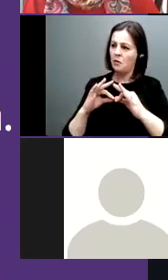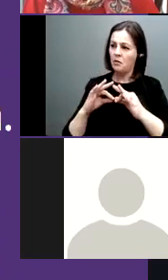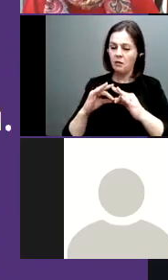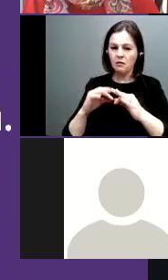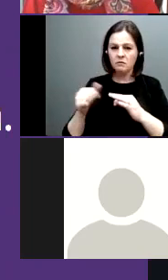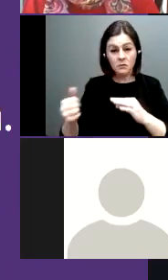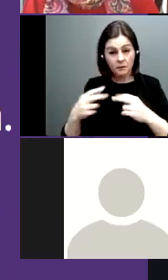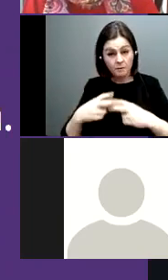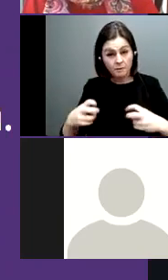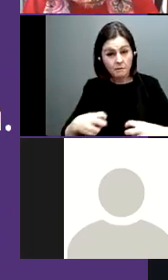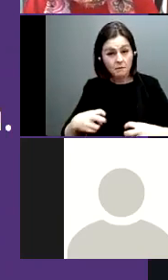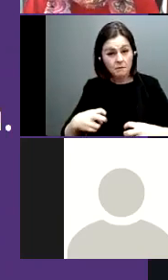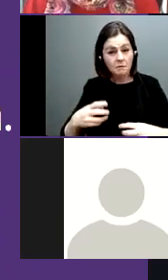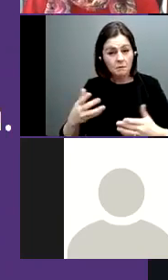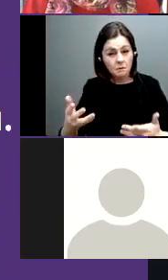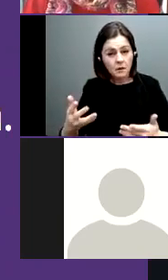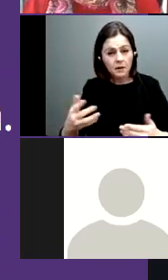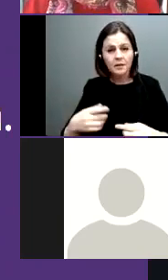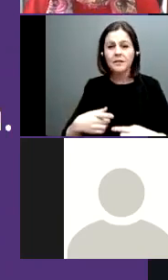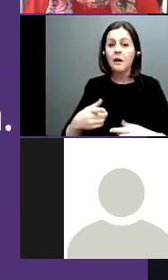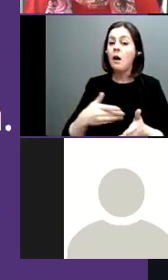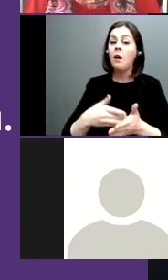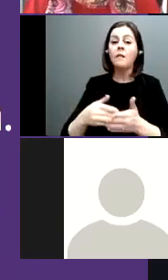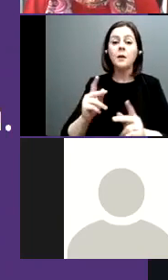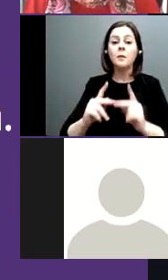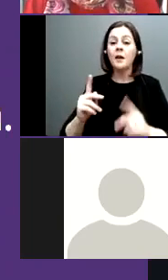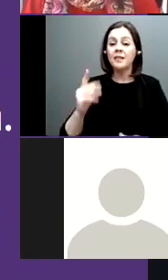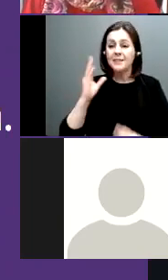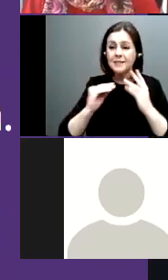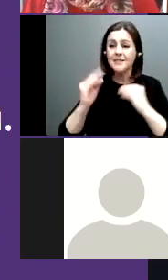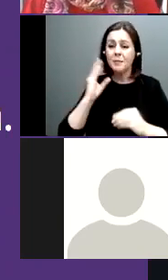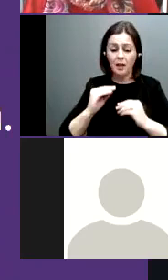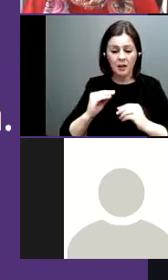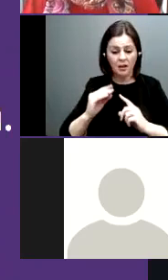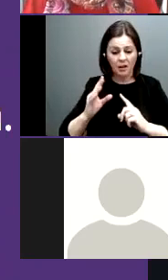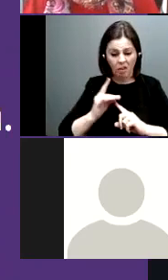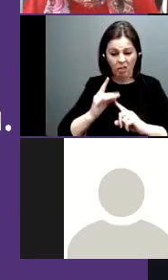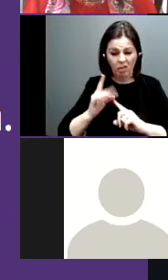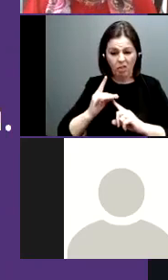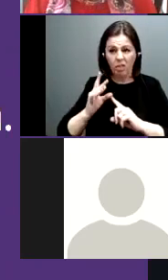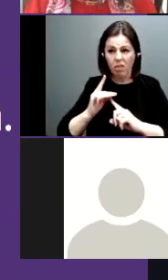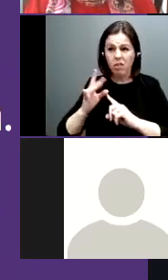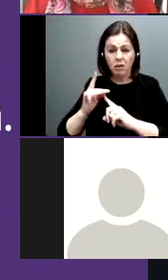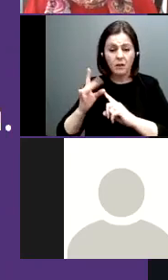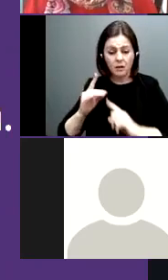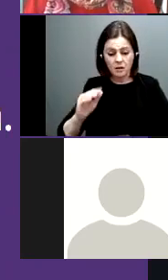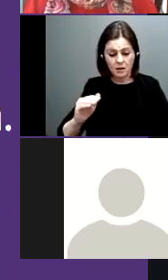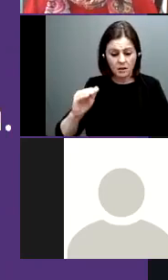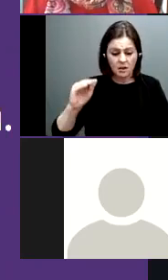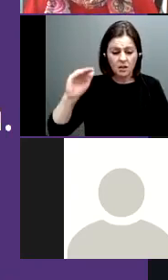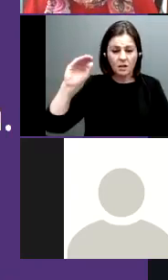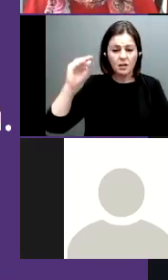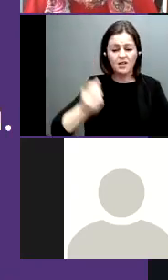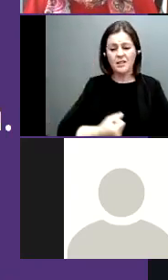older, the question then becomes, why bother? What's the point of talking about